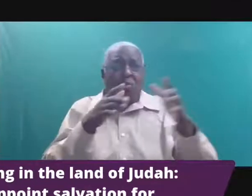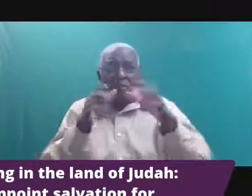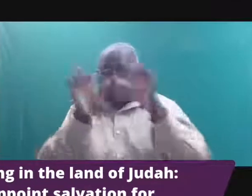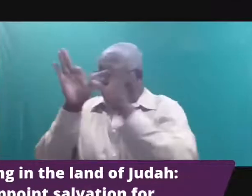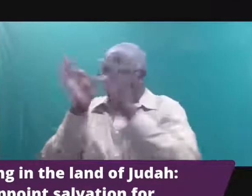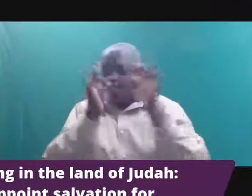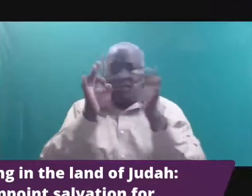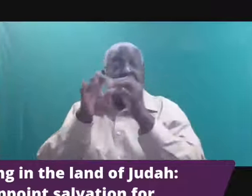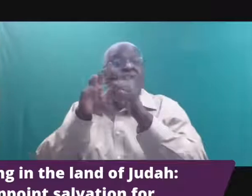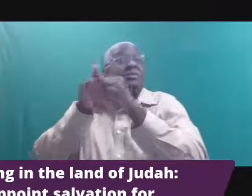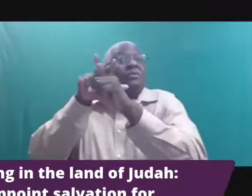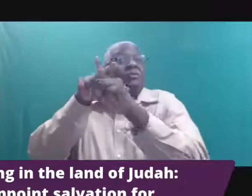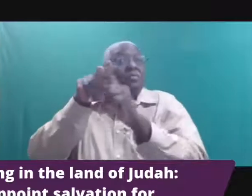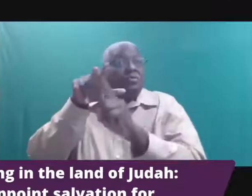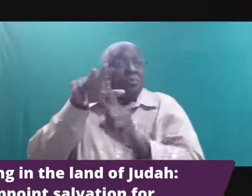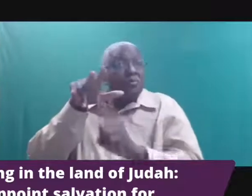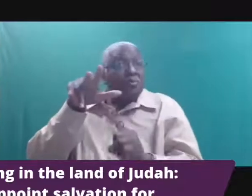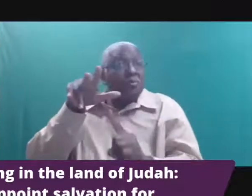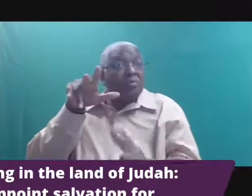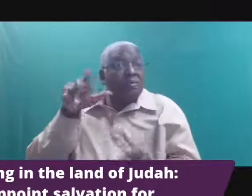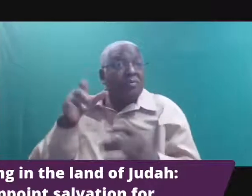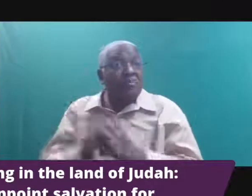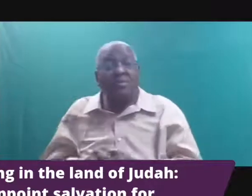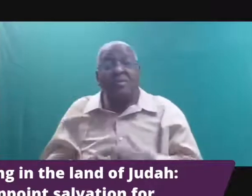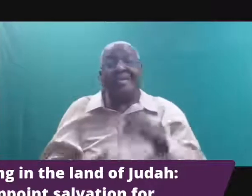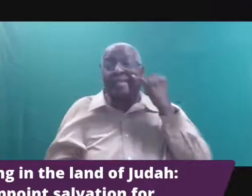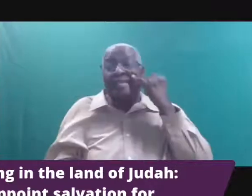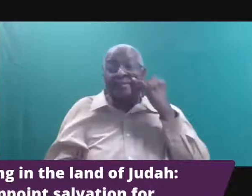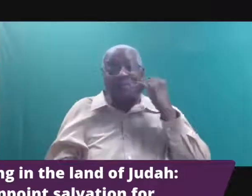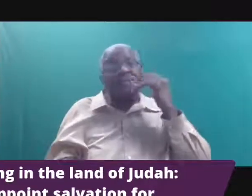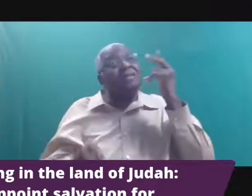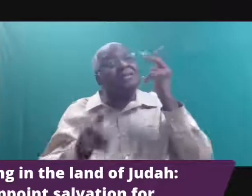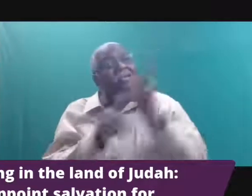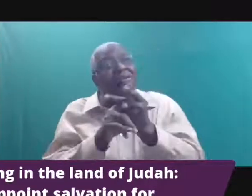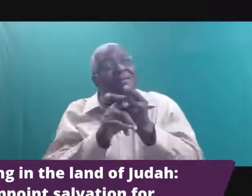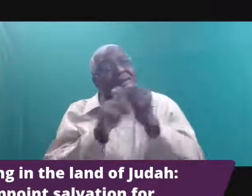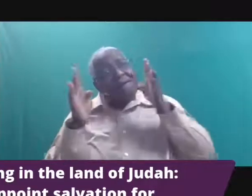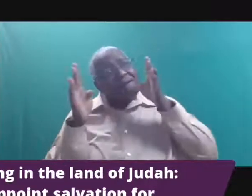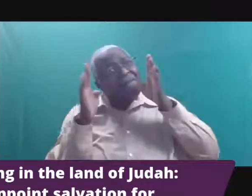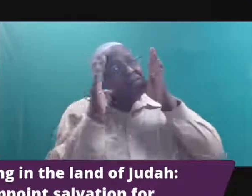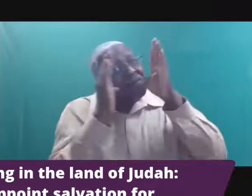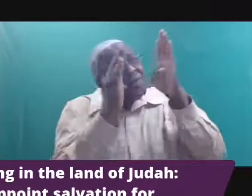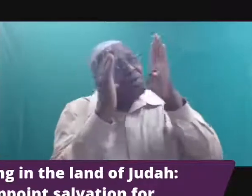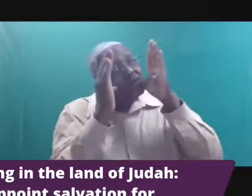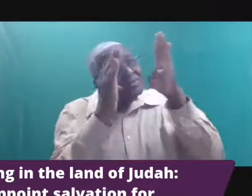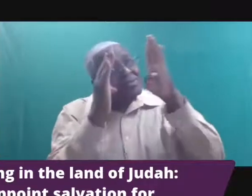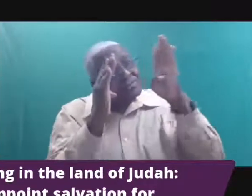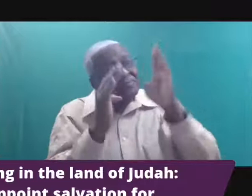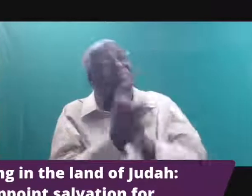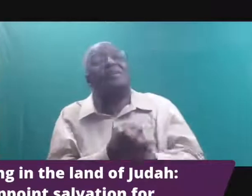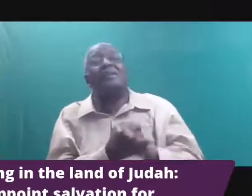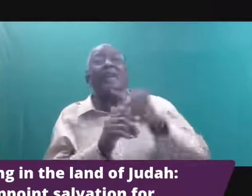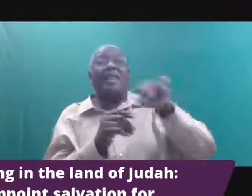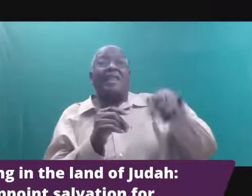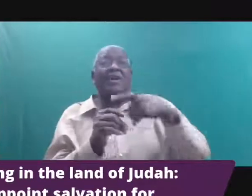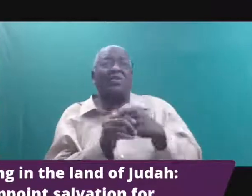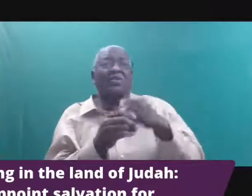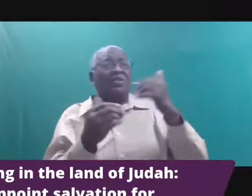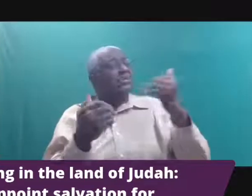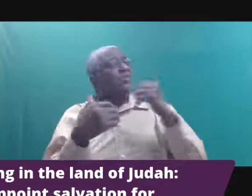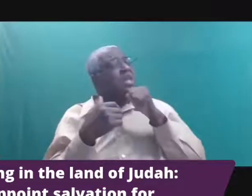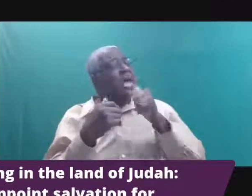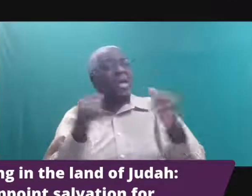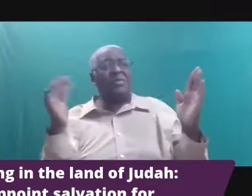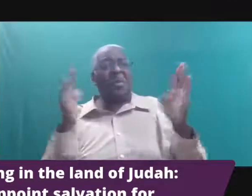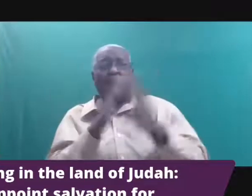started sinking. I'm trying to tell you, as long as you can focus on God, as long as you can get a prayer up, as long you won't have to